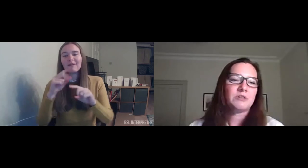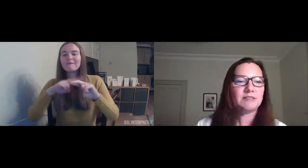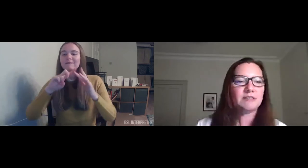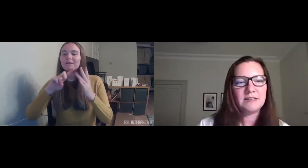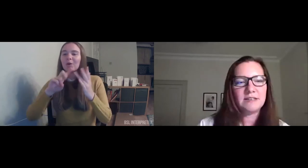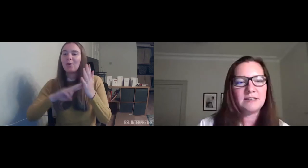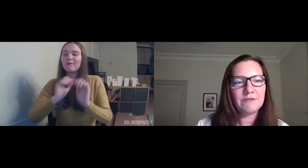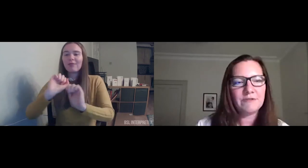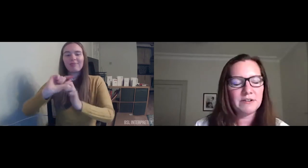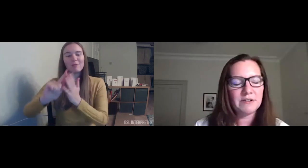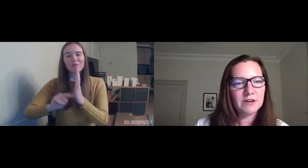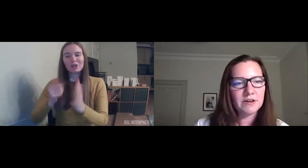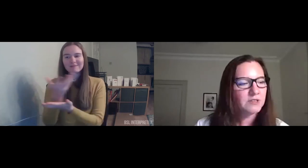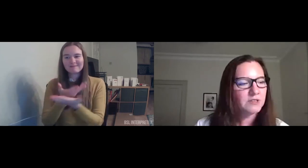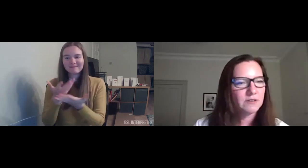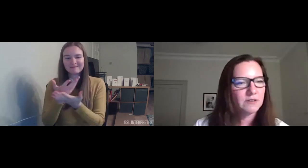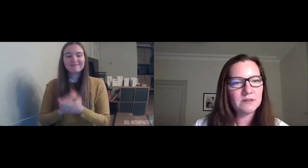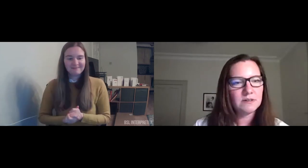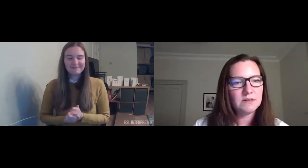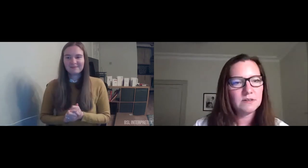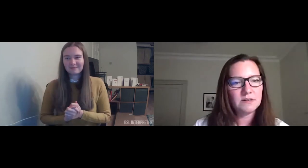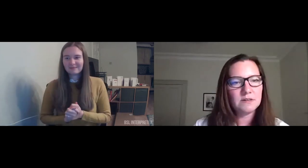projects. Claire and Fiona, over to you.